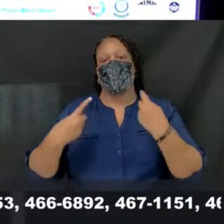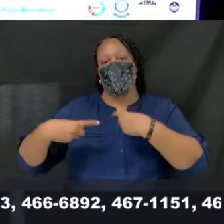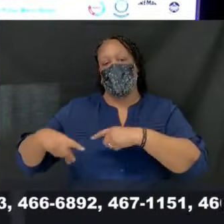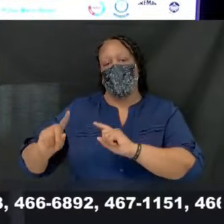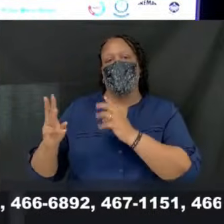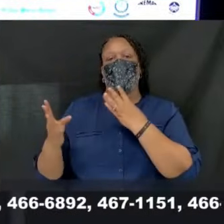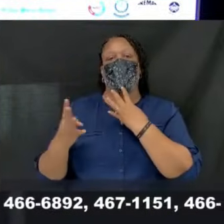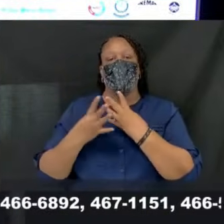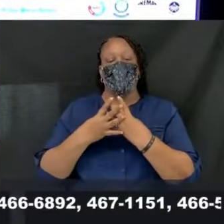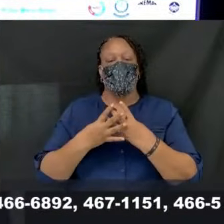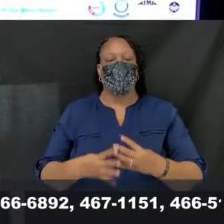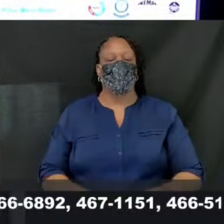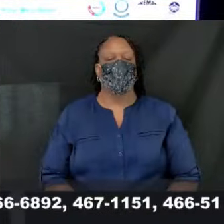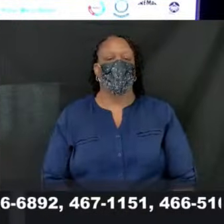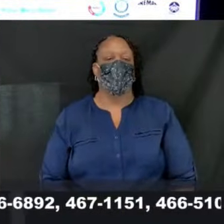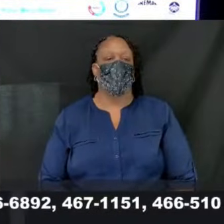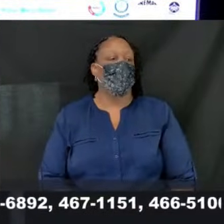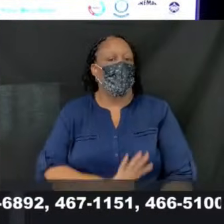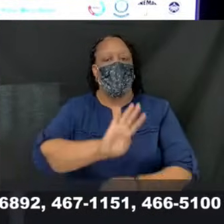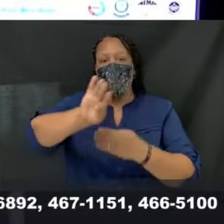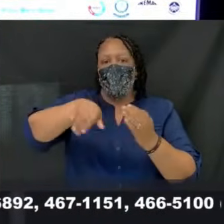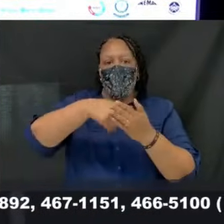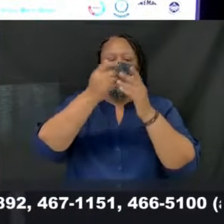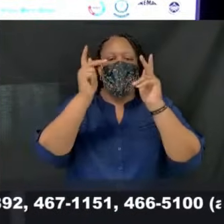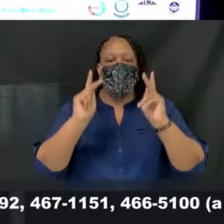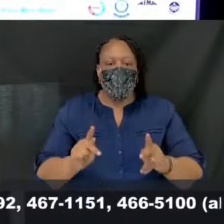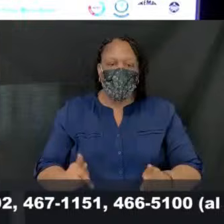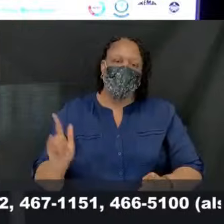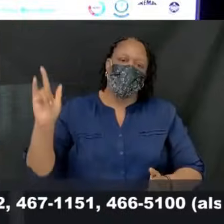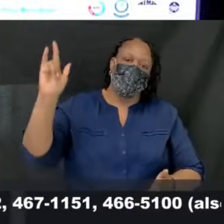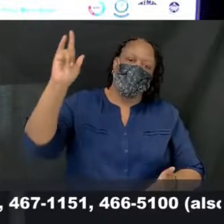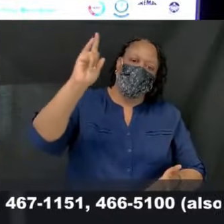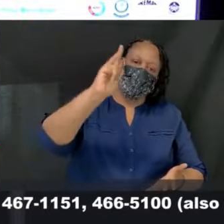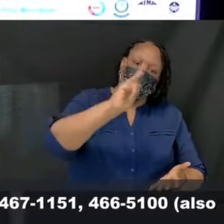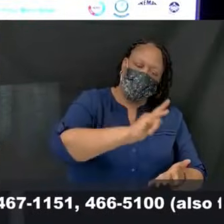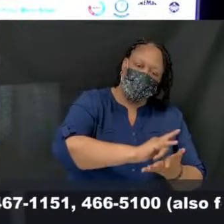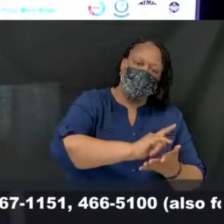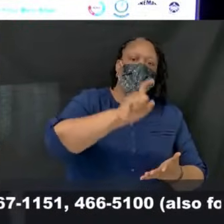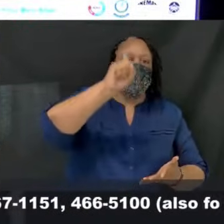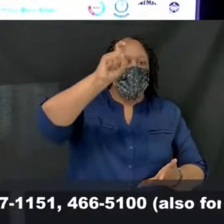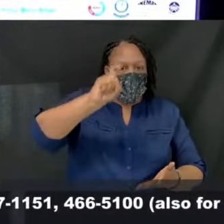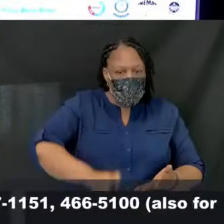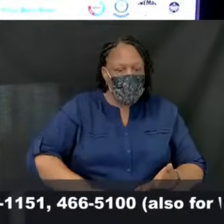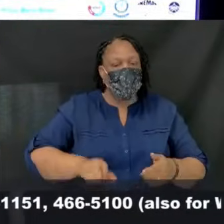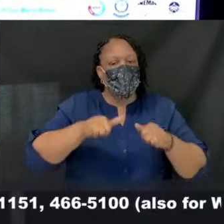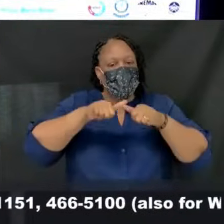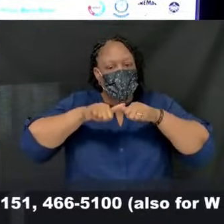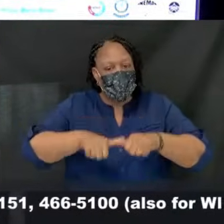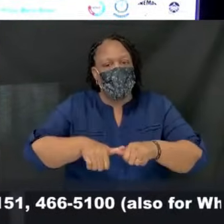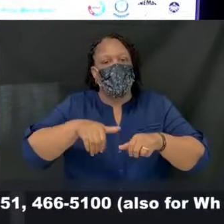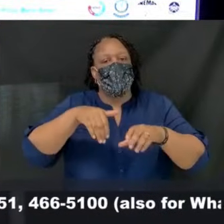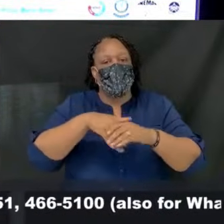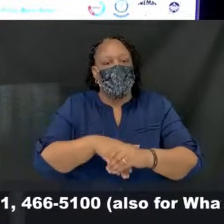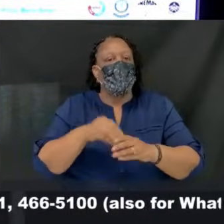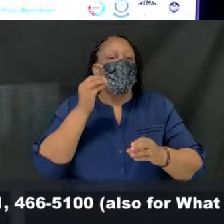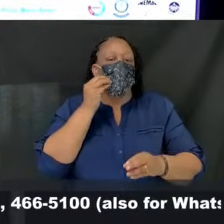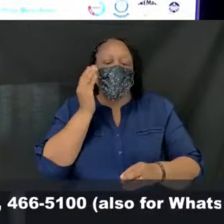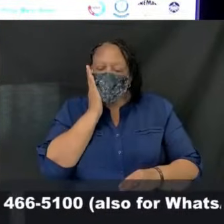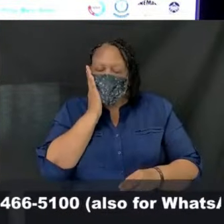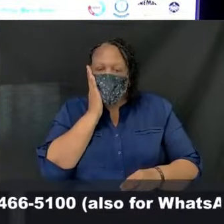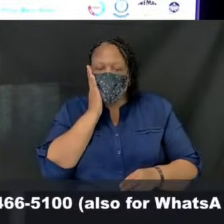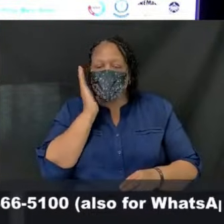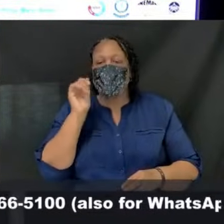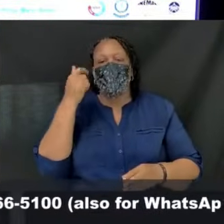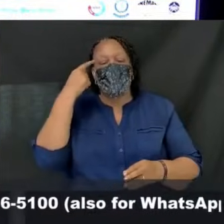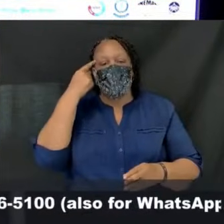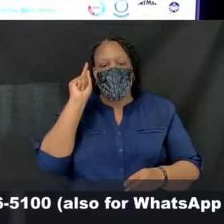Regulation states, all arriving travelers who are fully vaccinated shall remain in a government-approved COVID-19